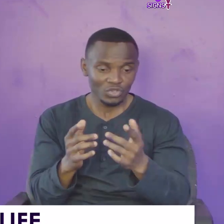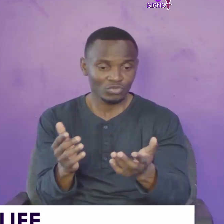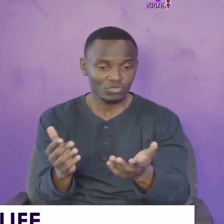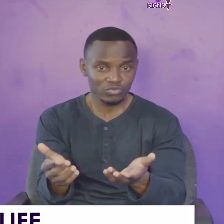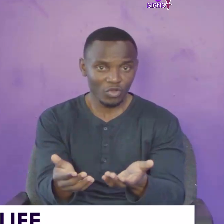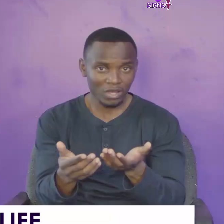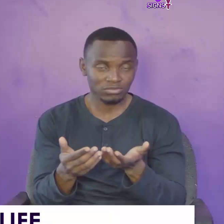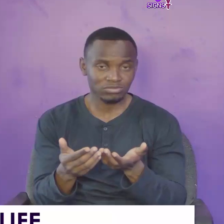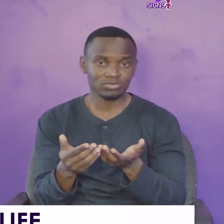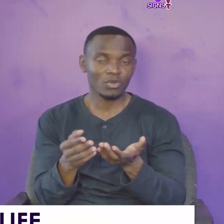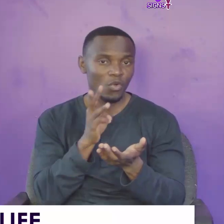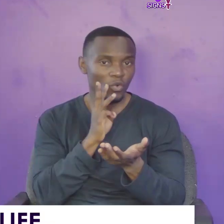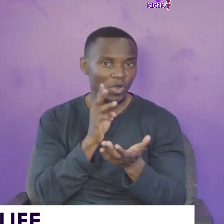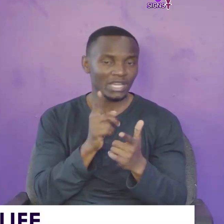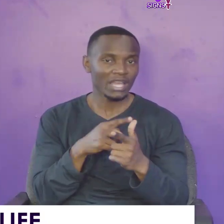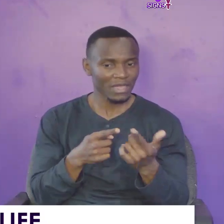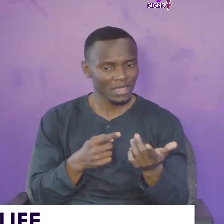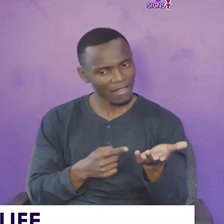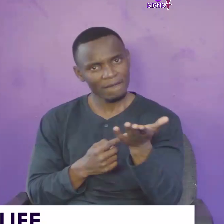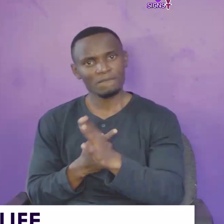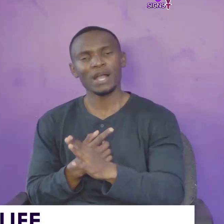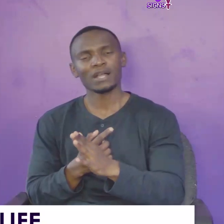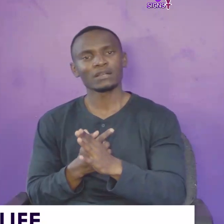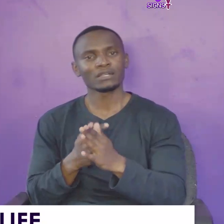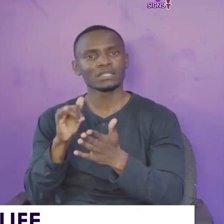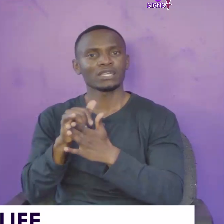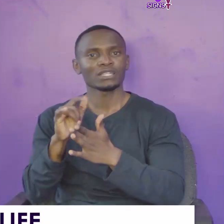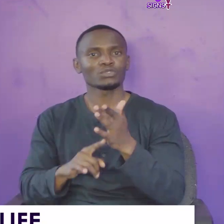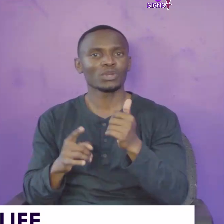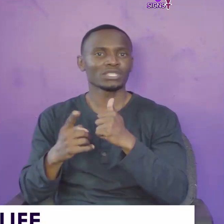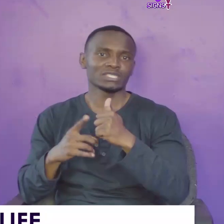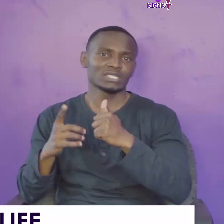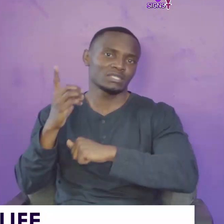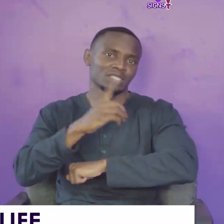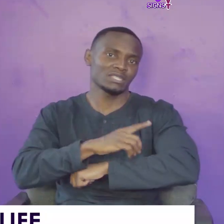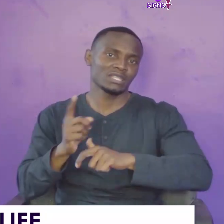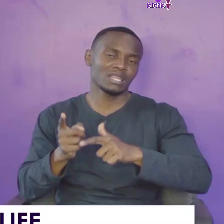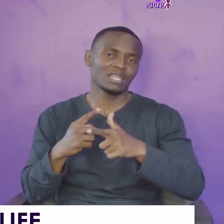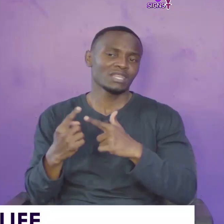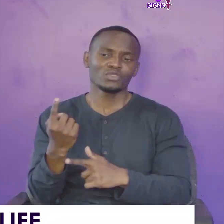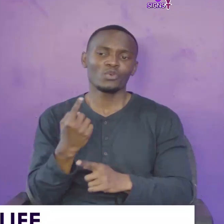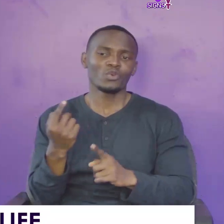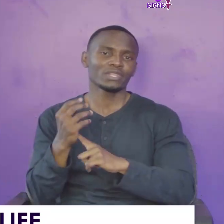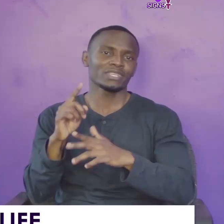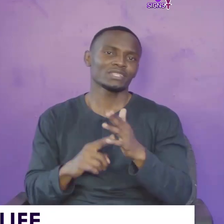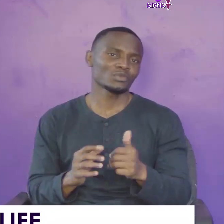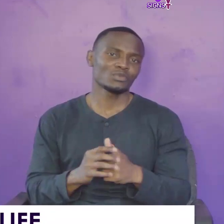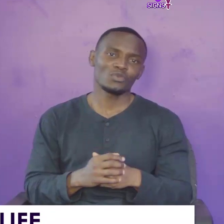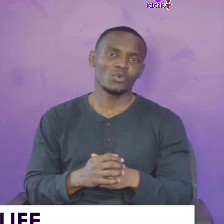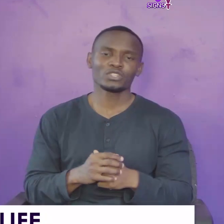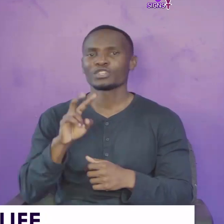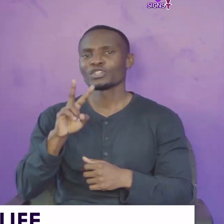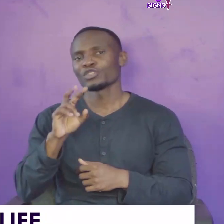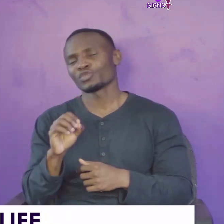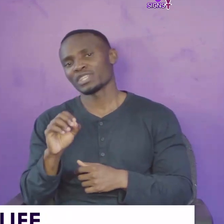she takes another 3-day journey to get back and only deliver a 20-liter jerrycan to a family, say, of